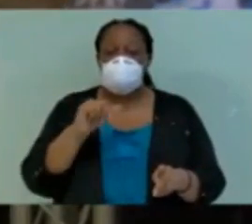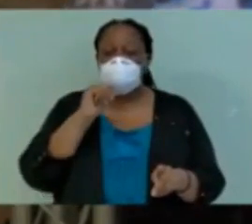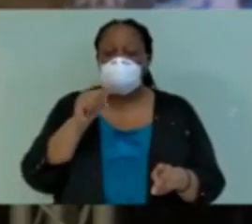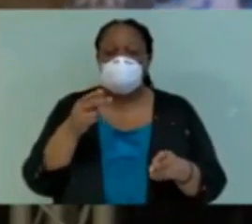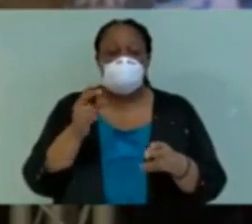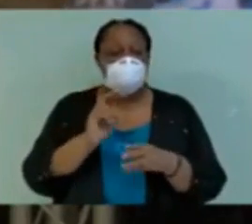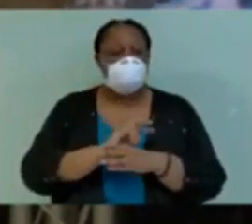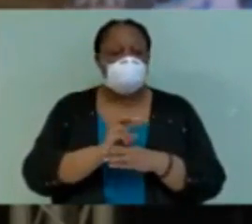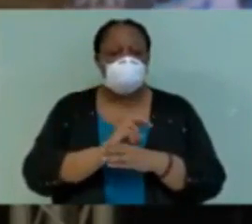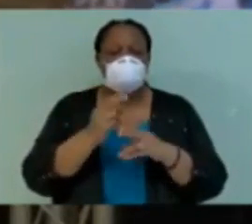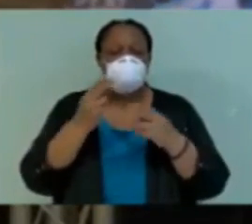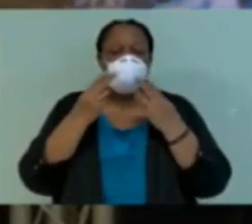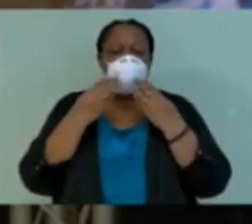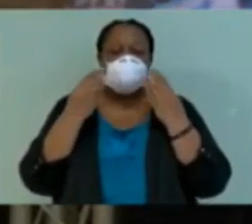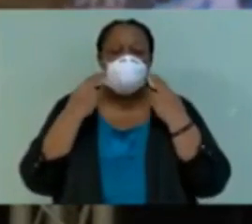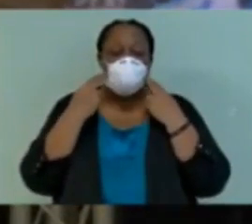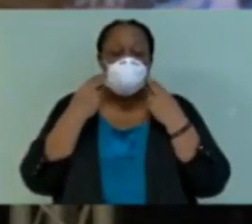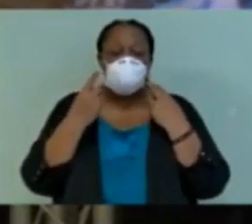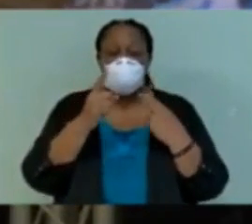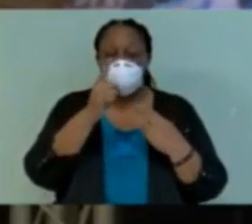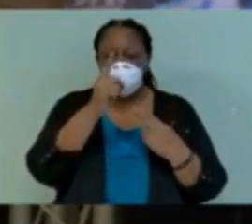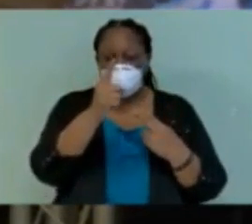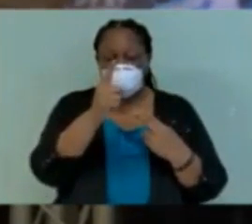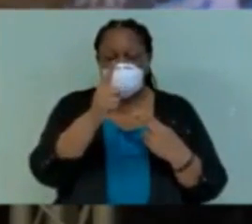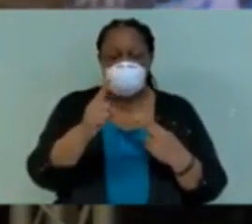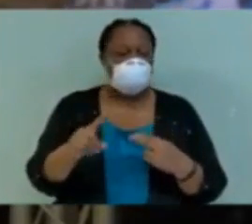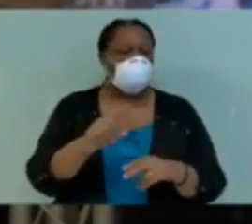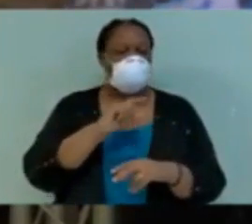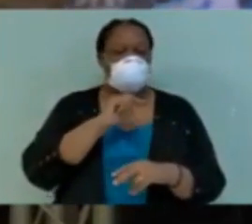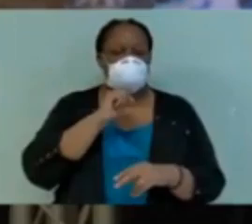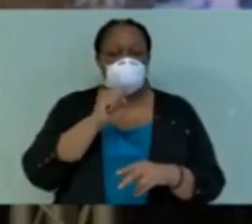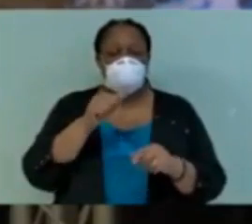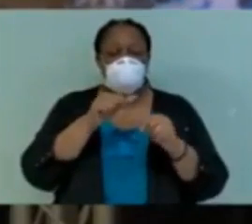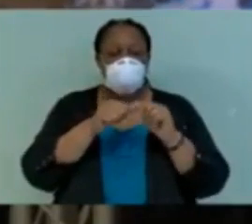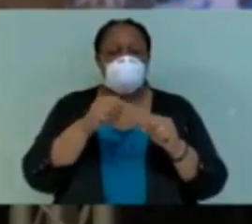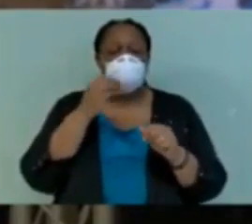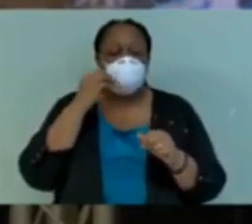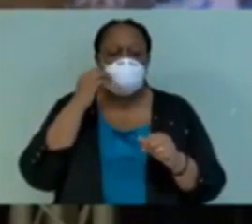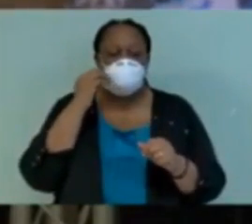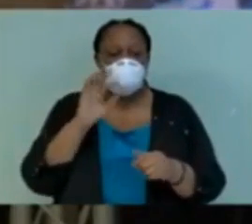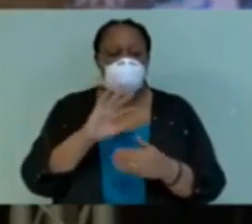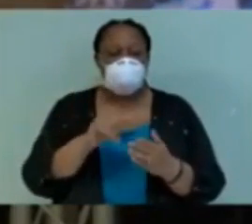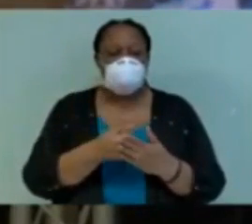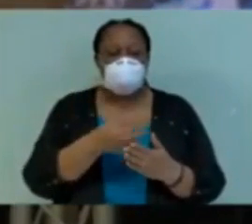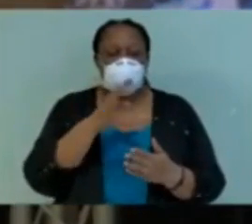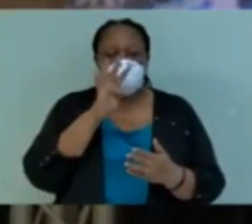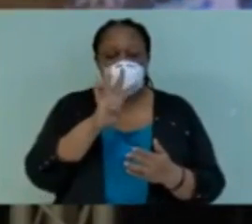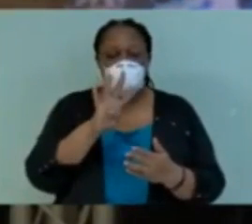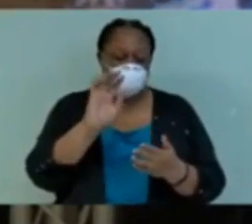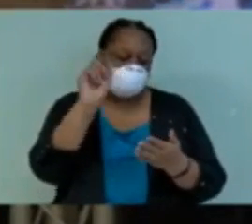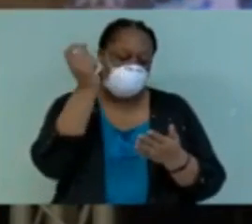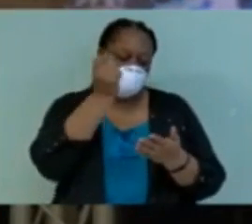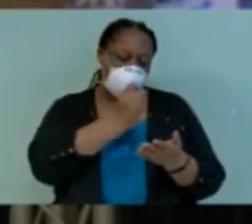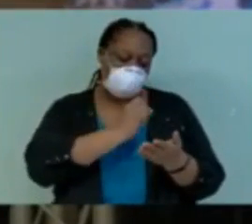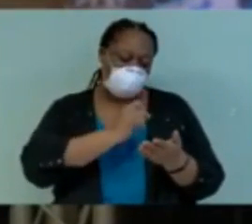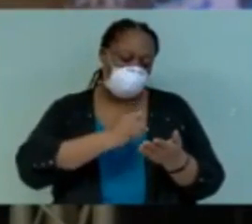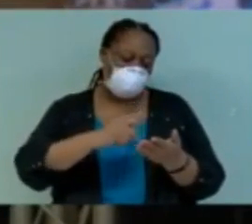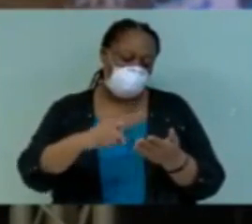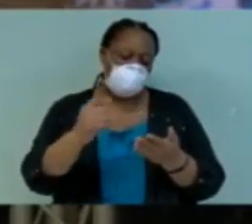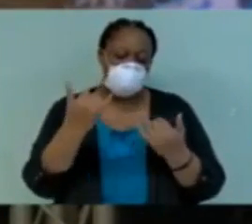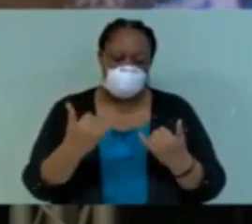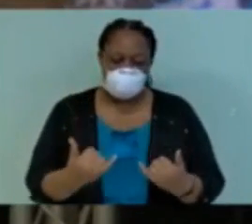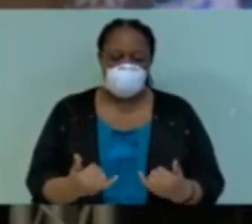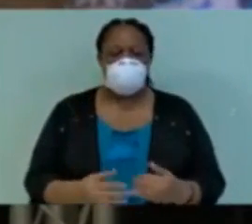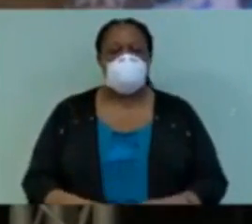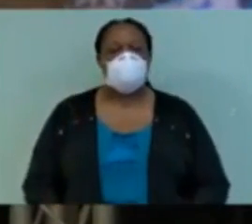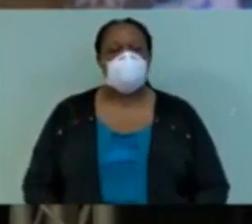However, what is different today is that 3 of those arrests were for persons who were not wearing masks. So